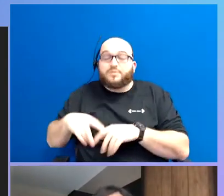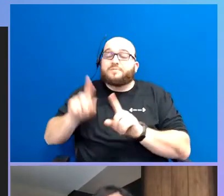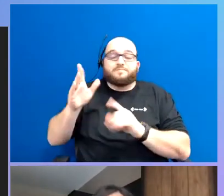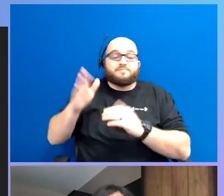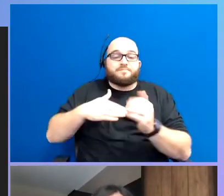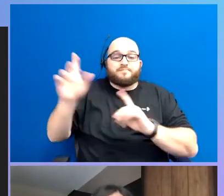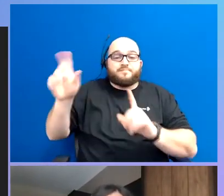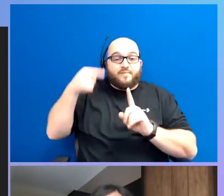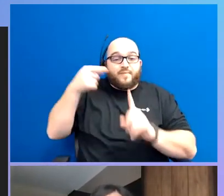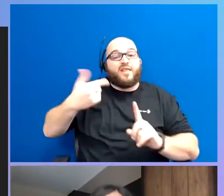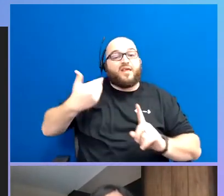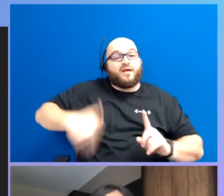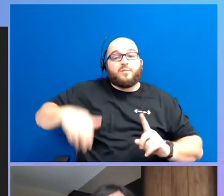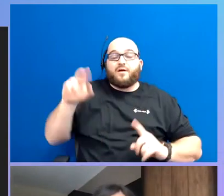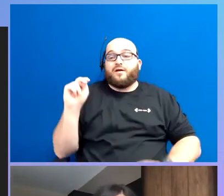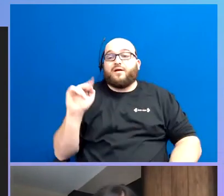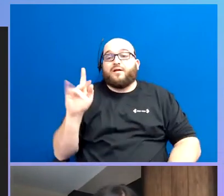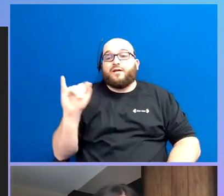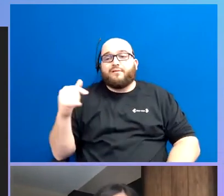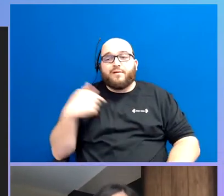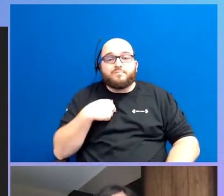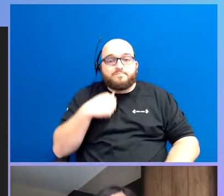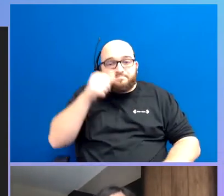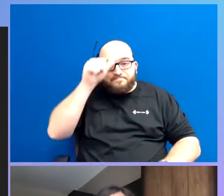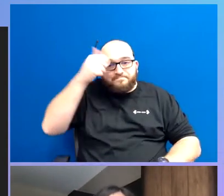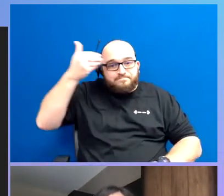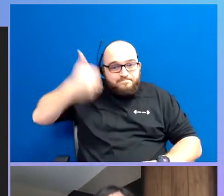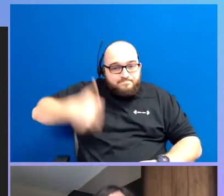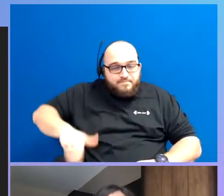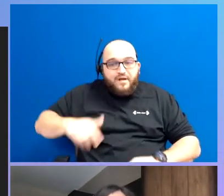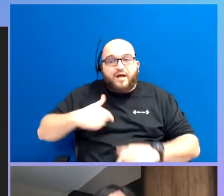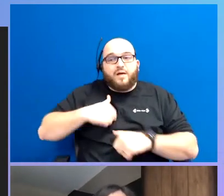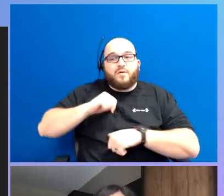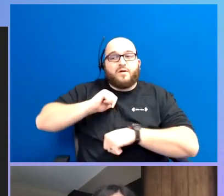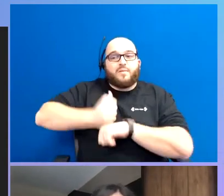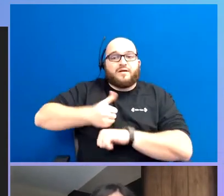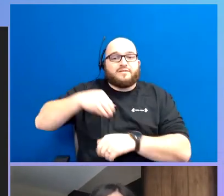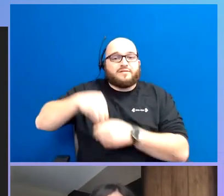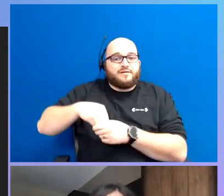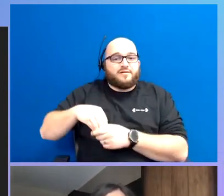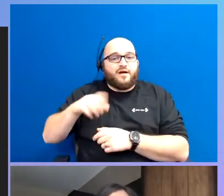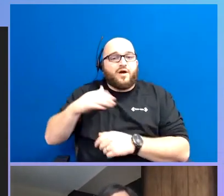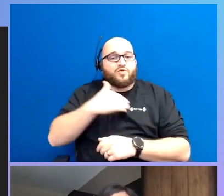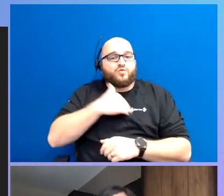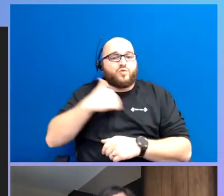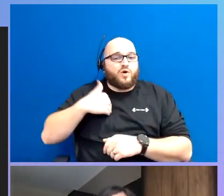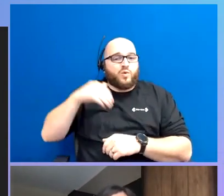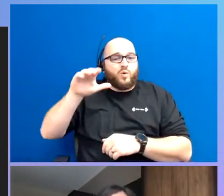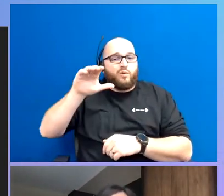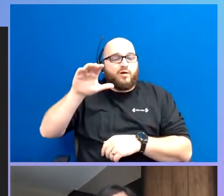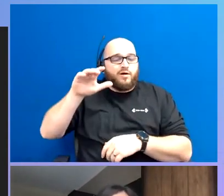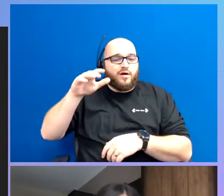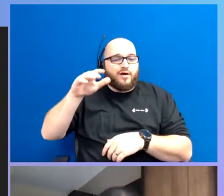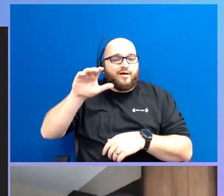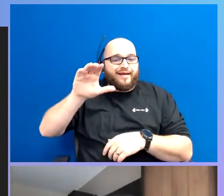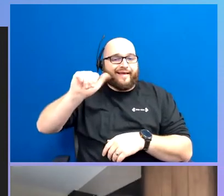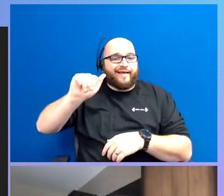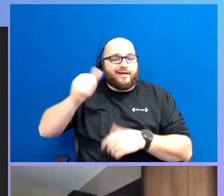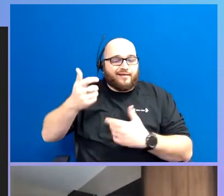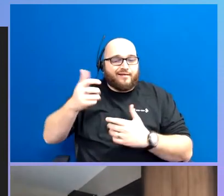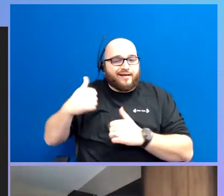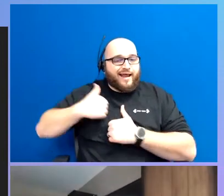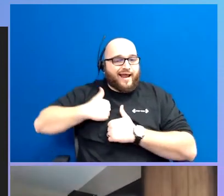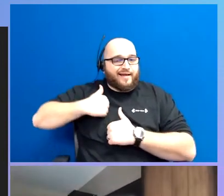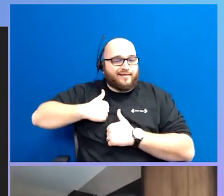I'm a woman of Indian origin. I'm also based out of Toronto, Canada. And today I'm